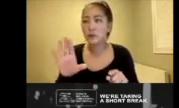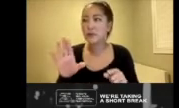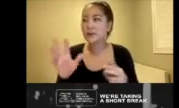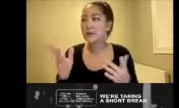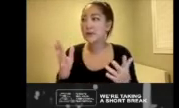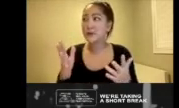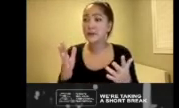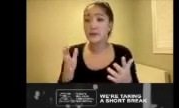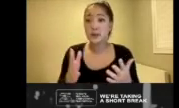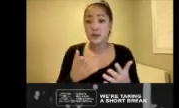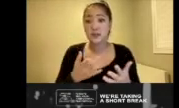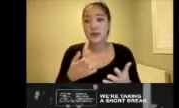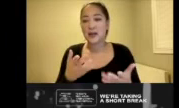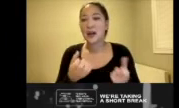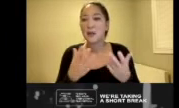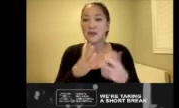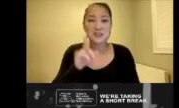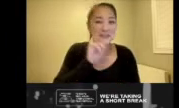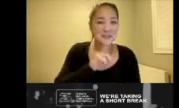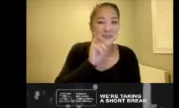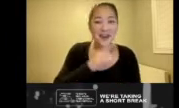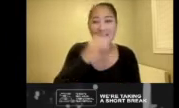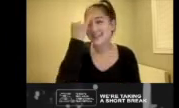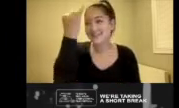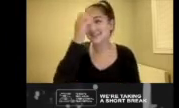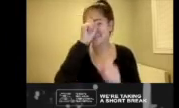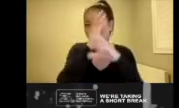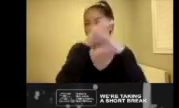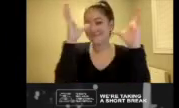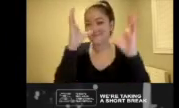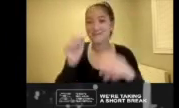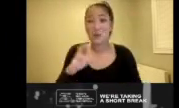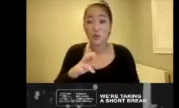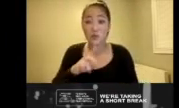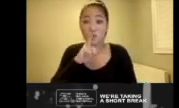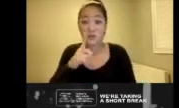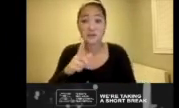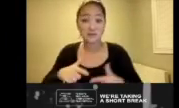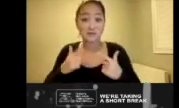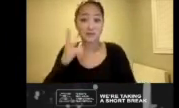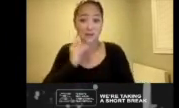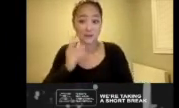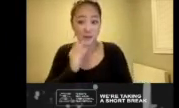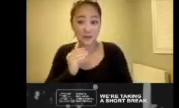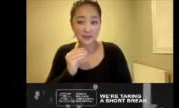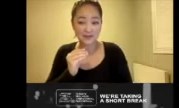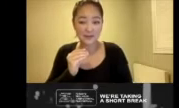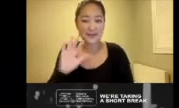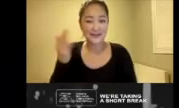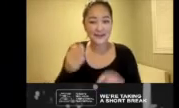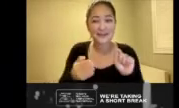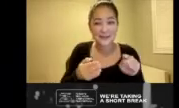sort of more sci-fi and imagined, it's sort of playing with fantasy, but it still seems to be